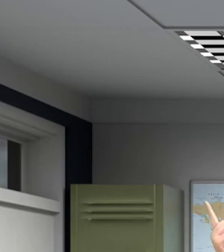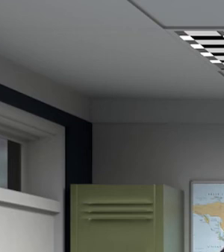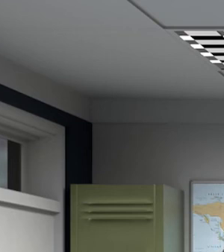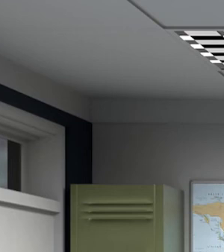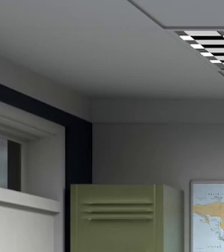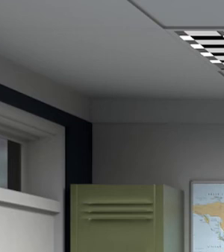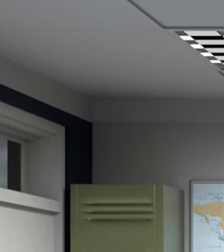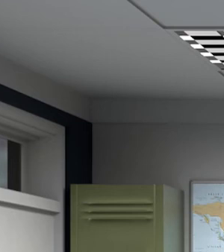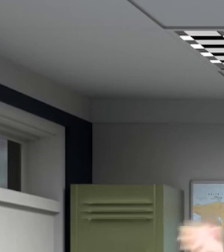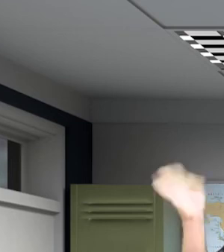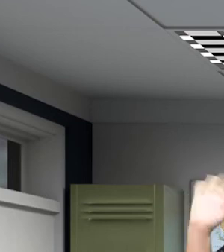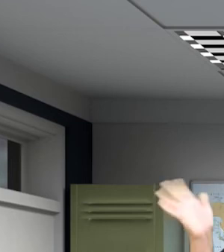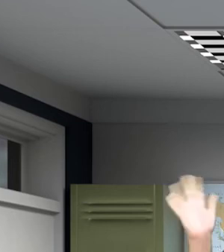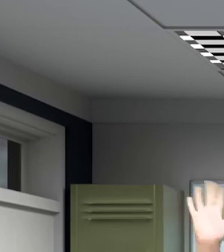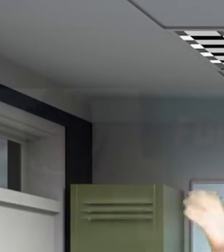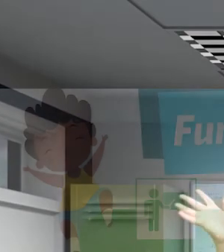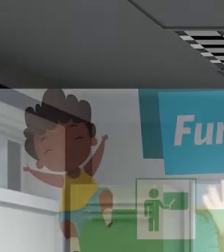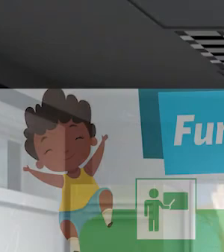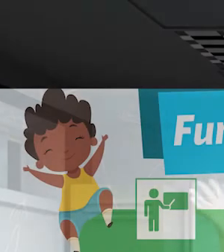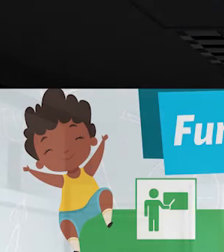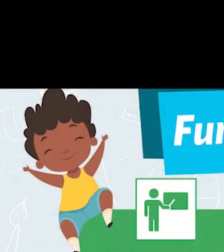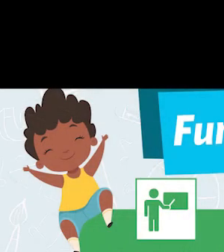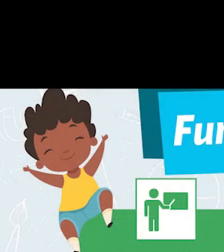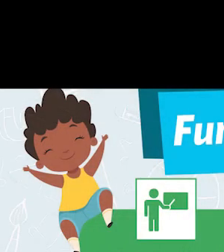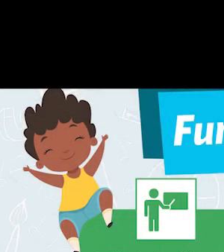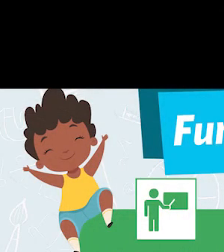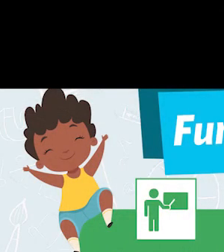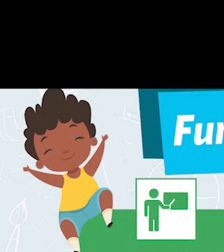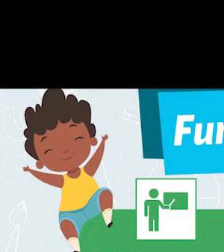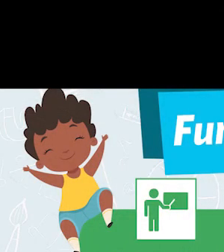down, and be safe. Bye!